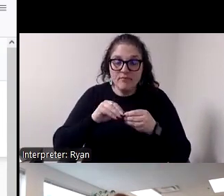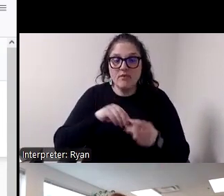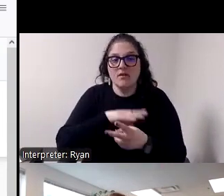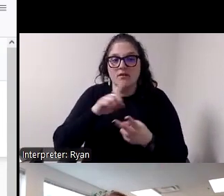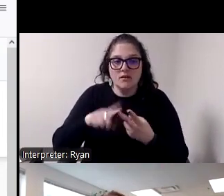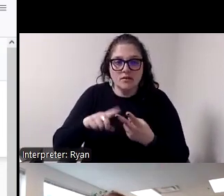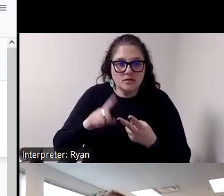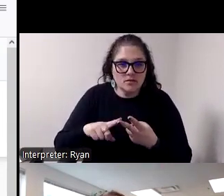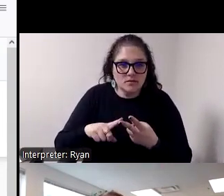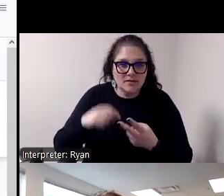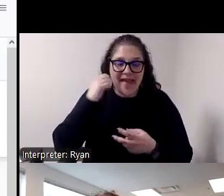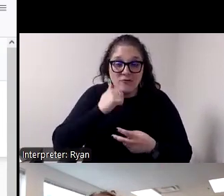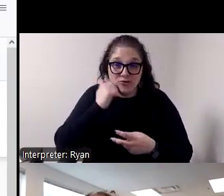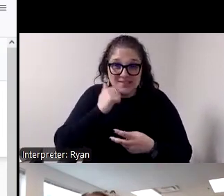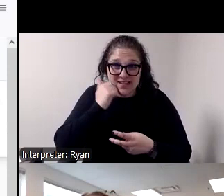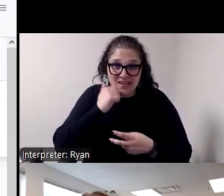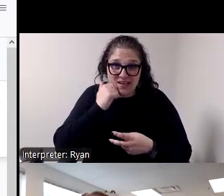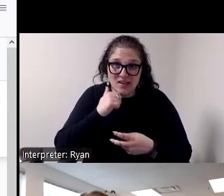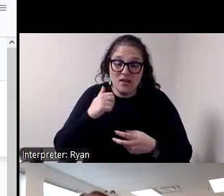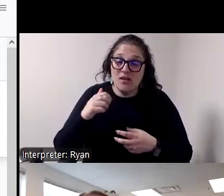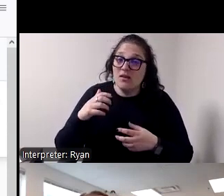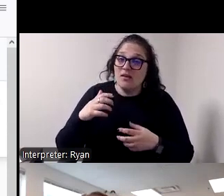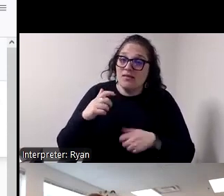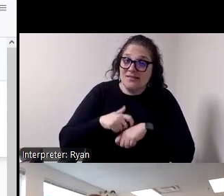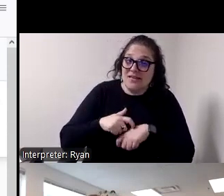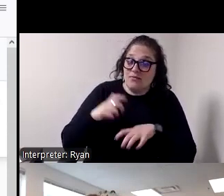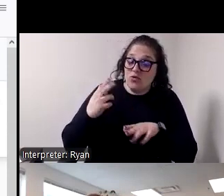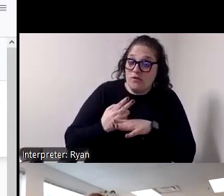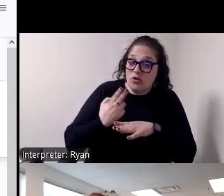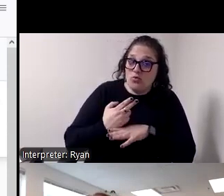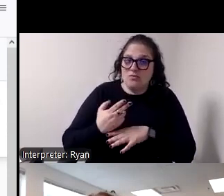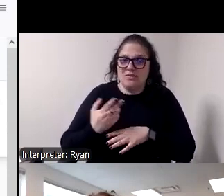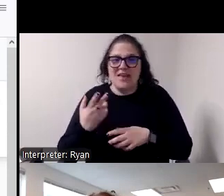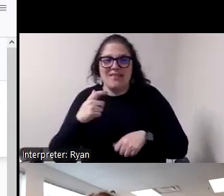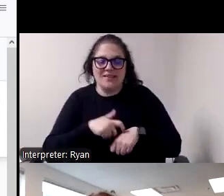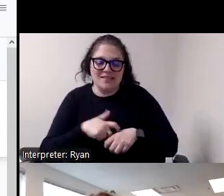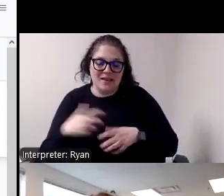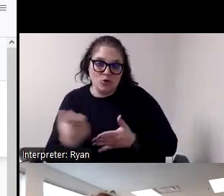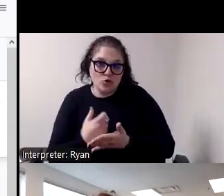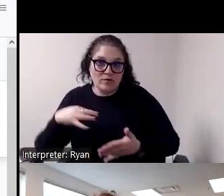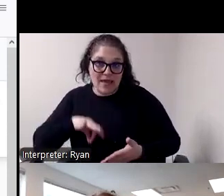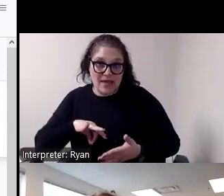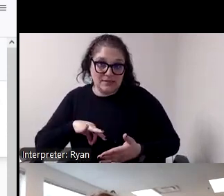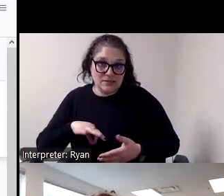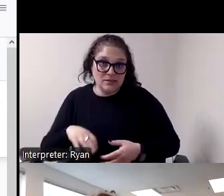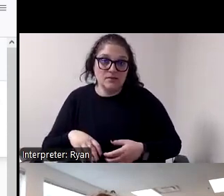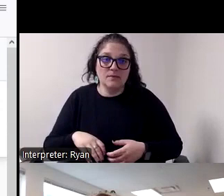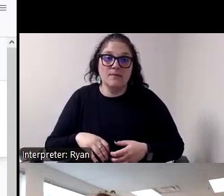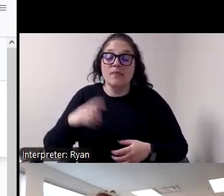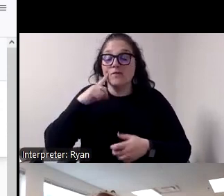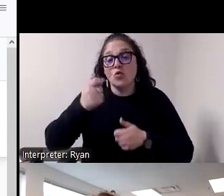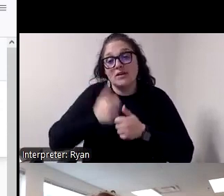things like day by day, the leave that you have used, and also the leave that you have accrued per pay